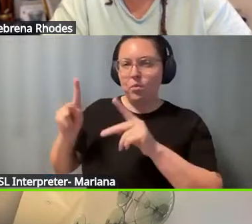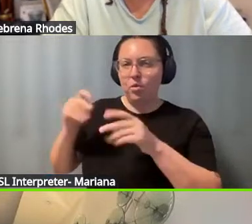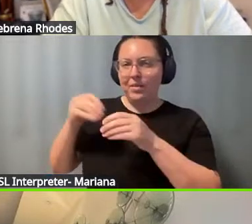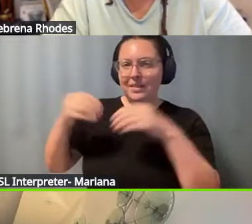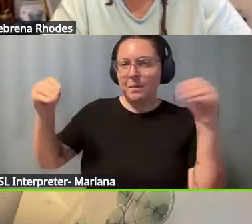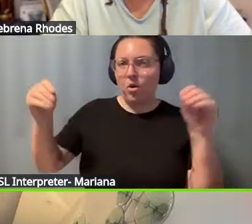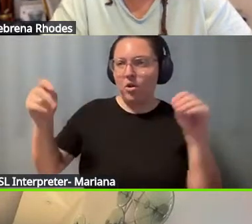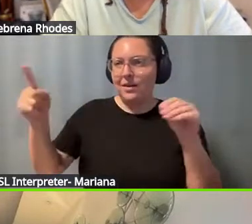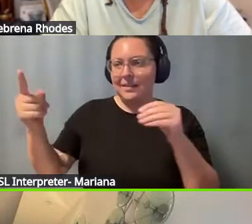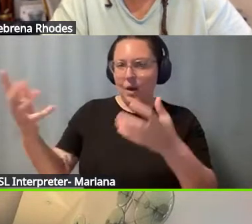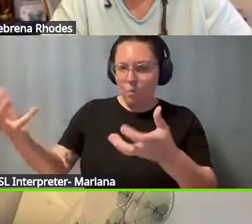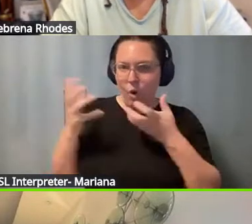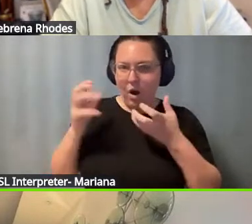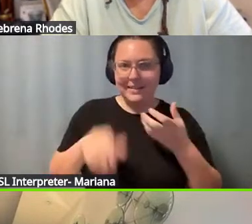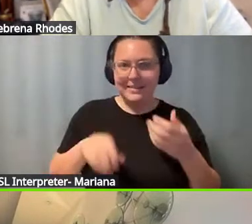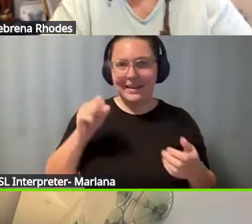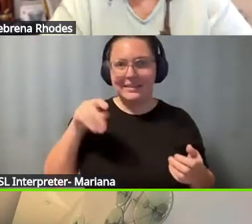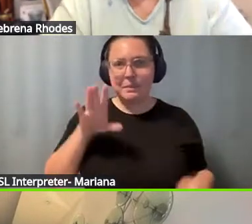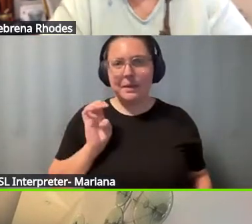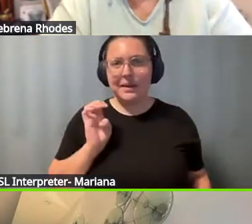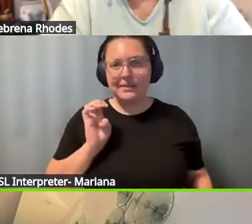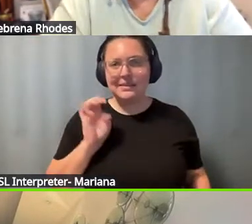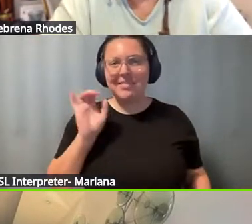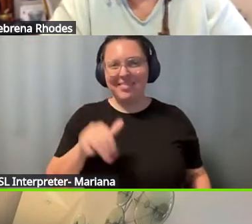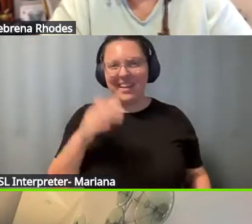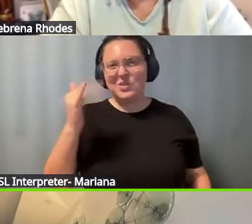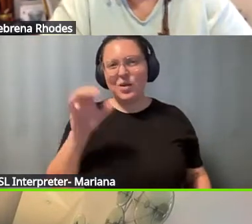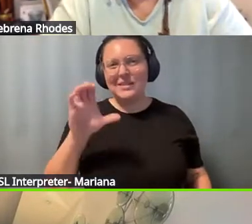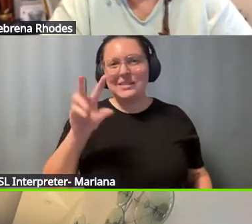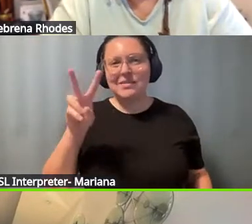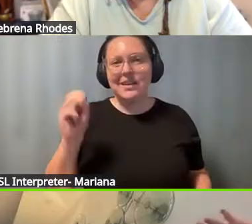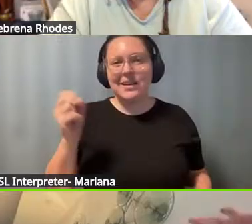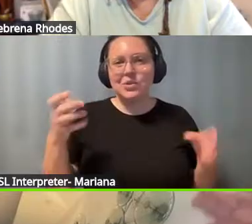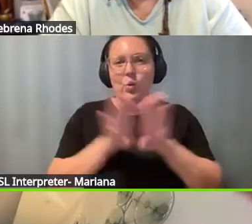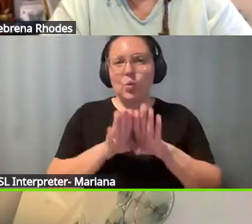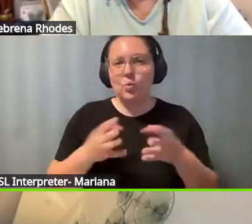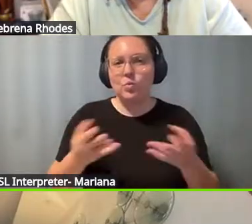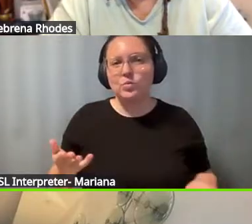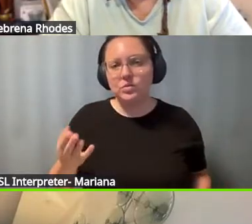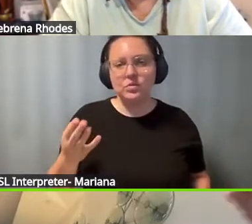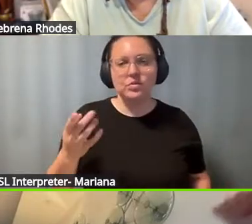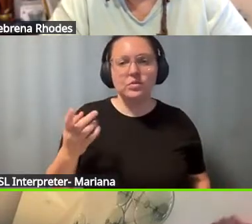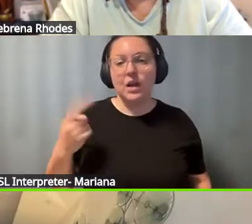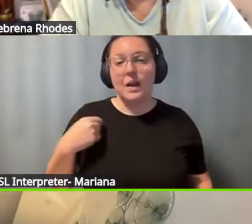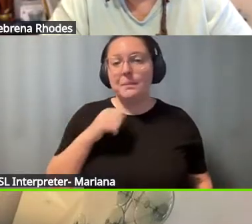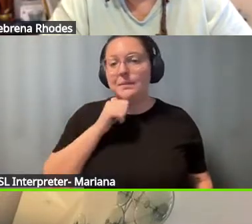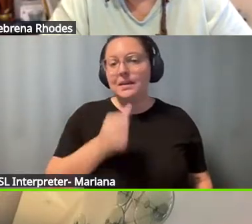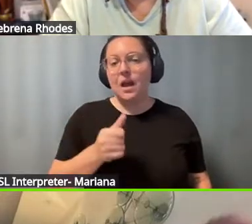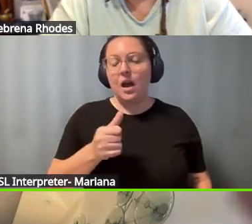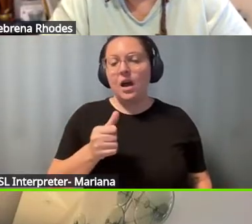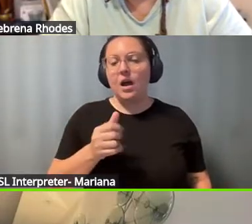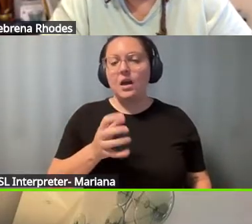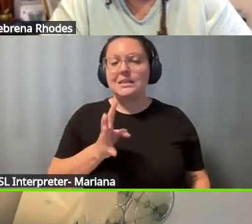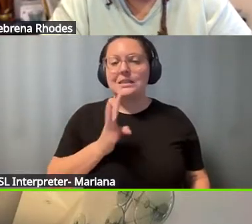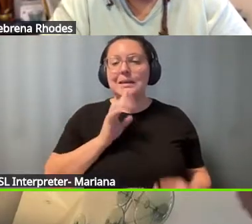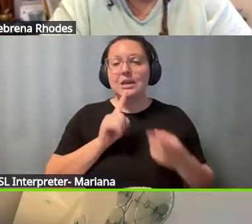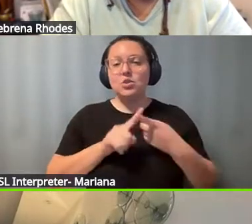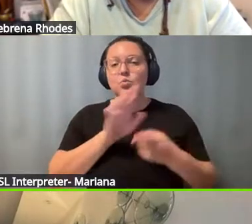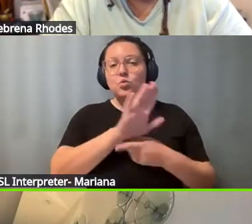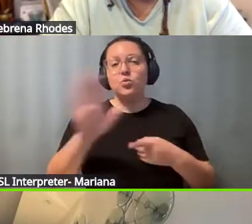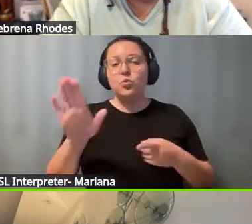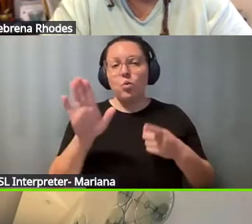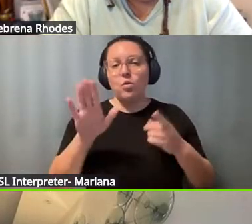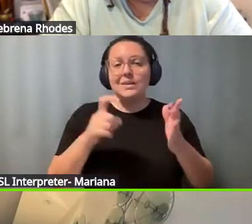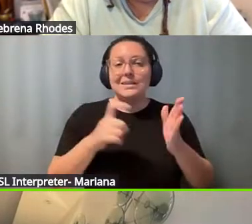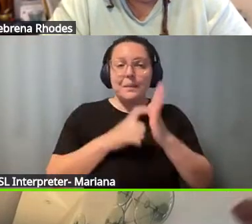provided that service. That's why the CVS closed. They just. I'm not speaking to your demand, but